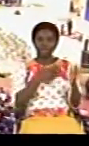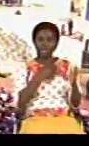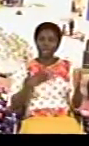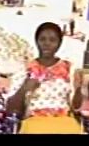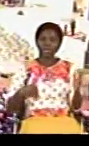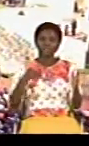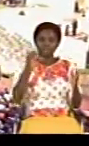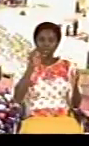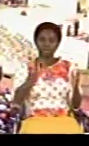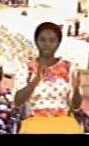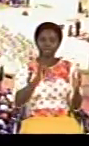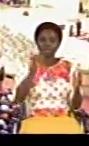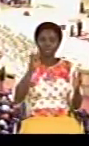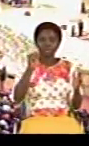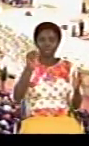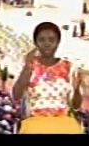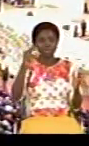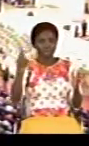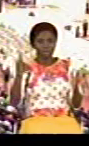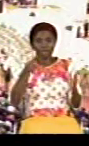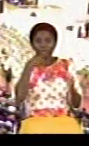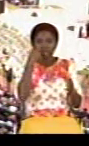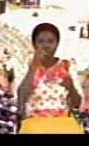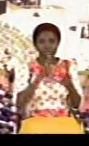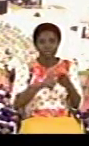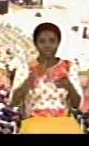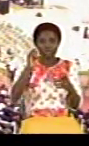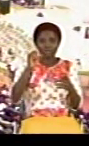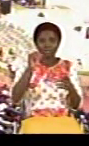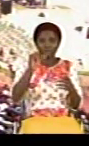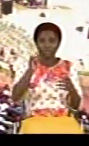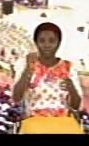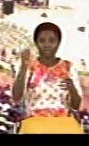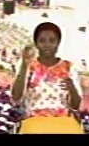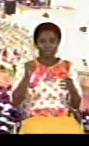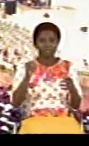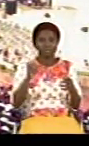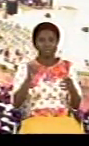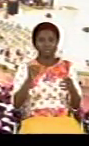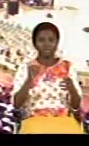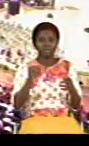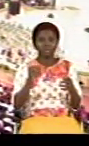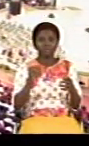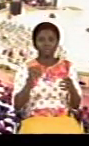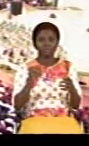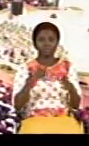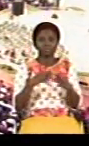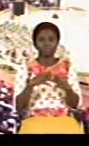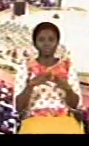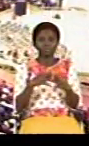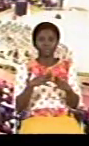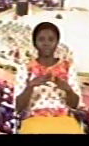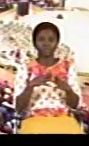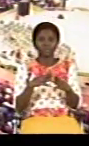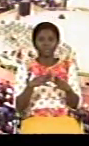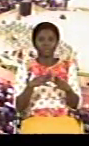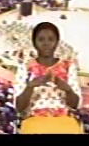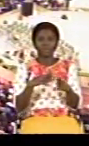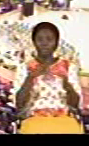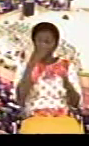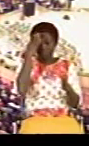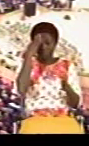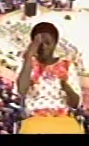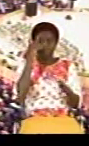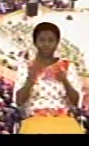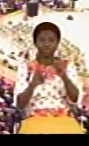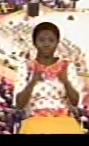Samuel, yea, I have obeyed. Argument. You know, the people, for you to convince them